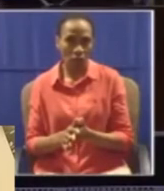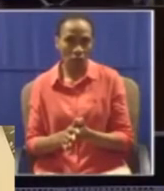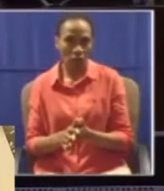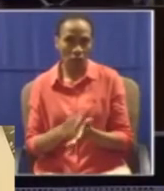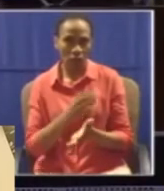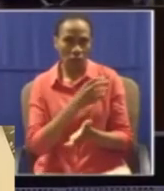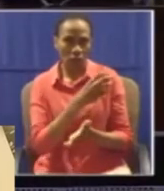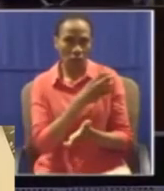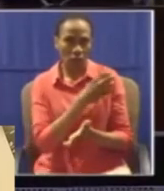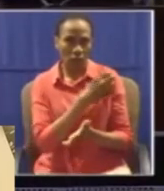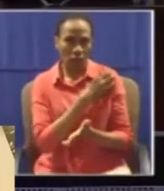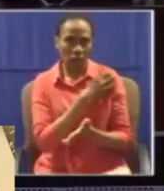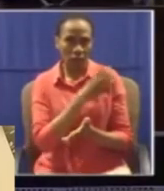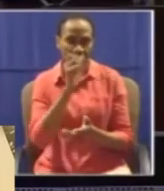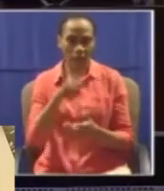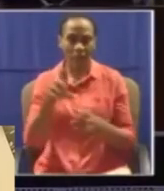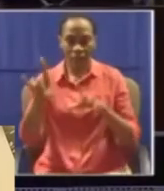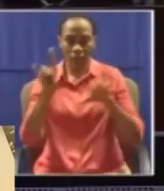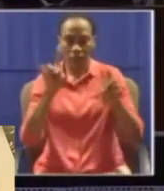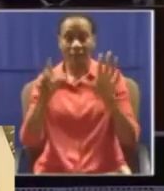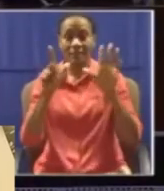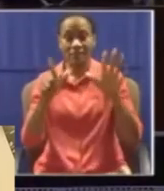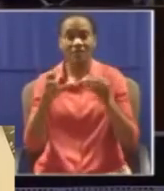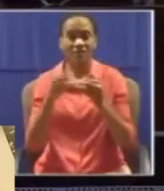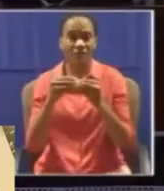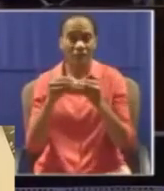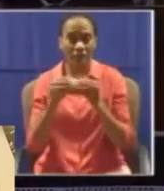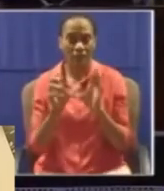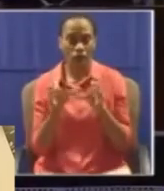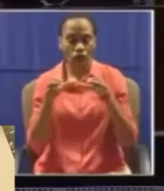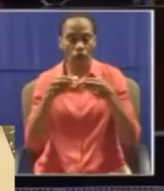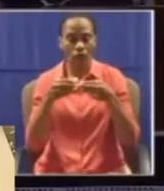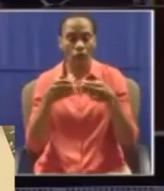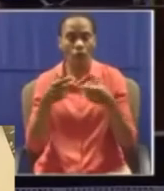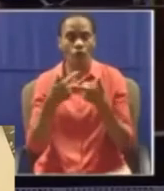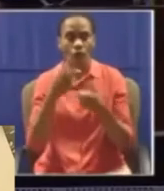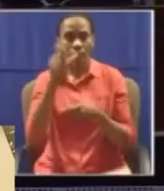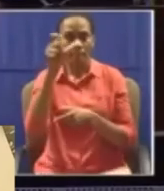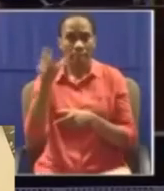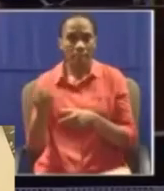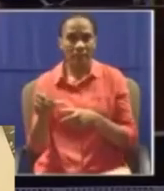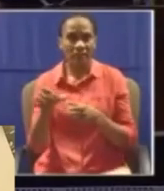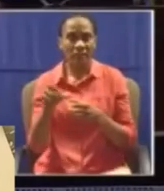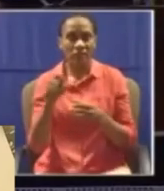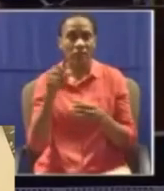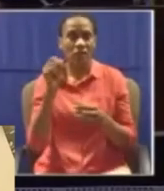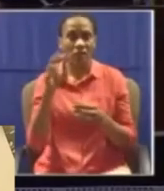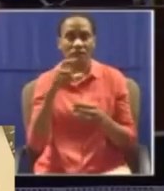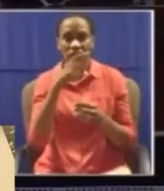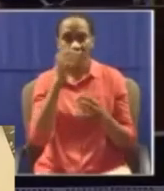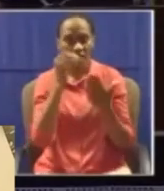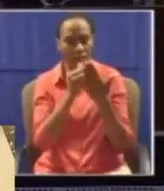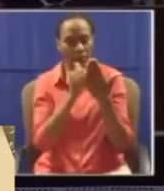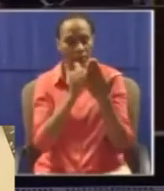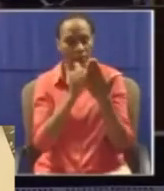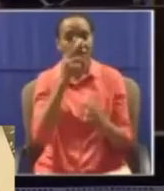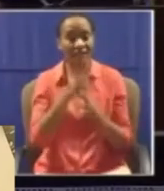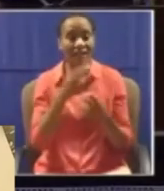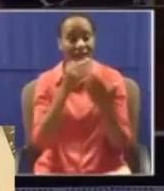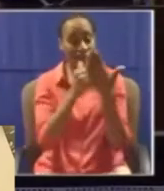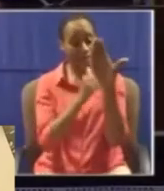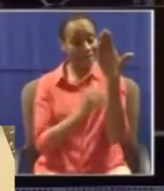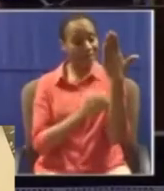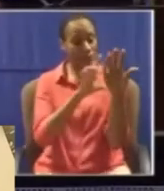portfolio committee must appoint the 7 members of a council from a person whose name appear on the final short list.